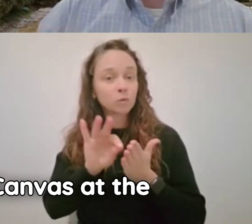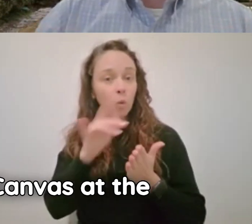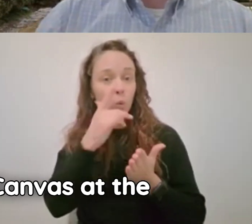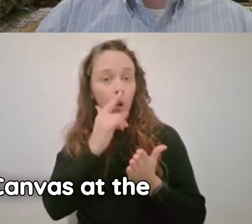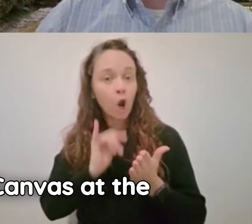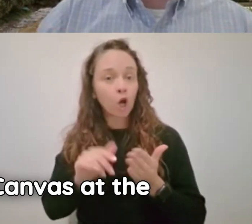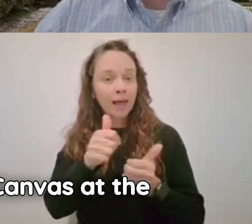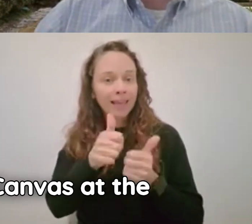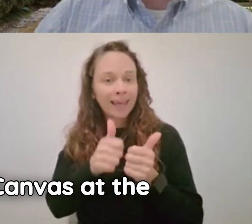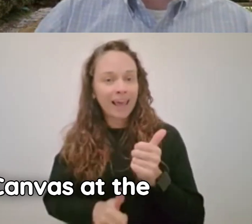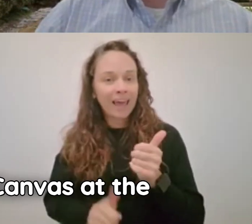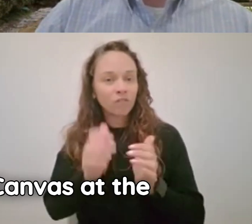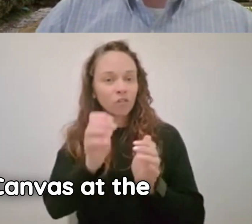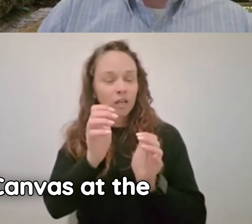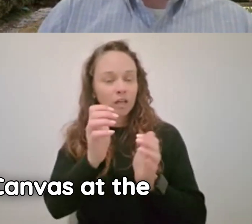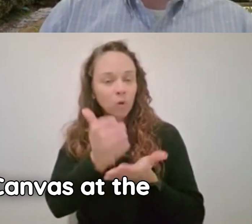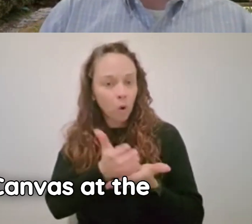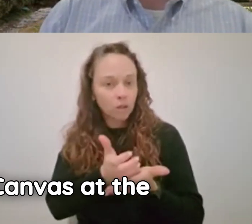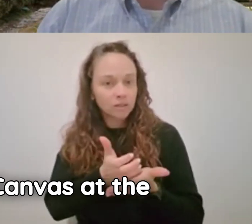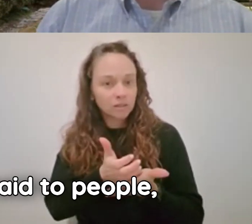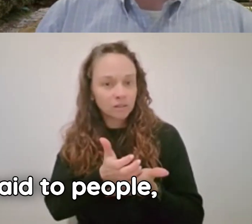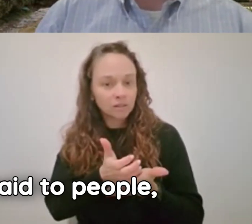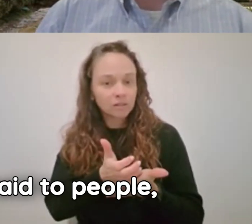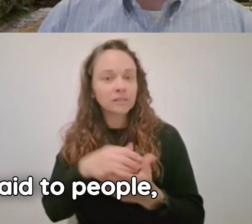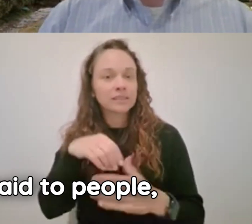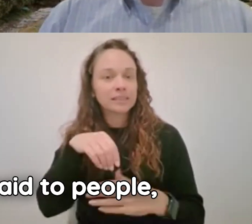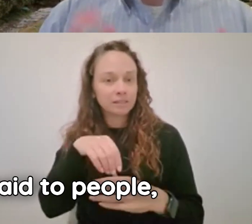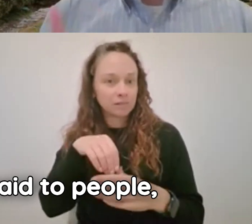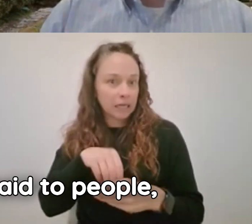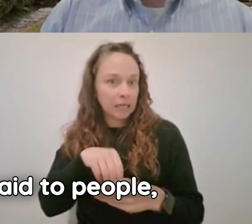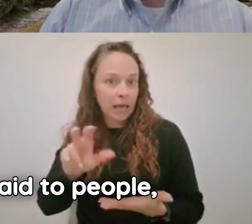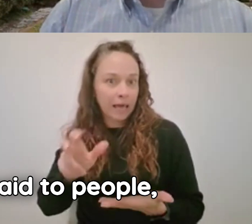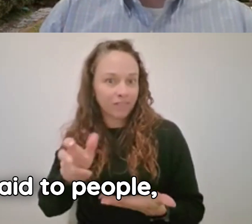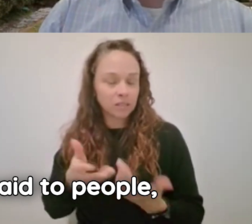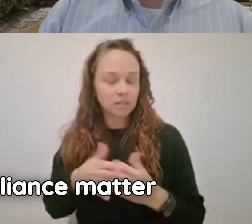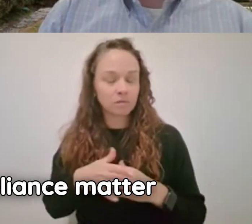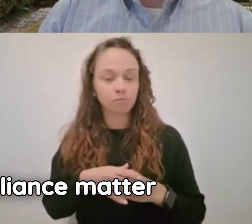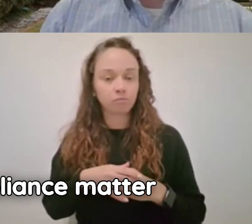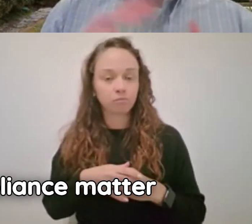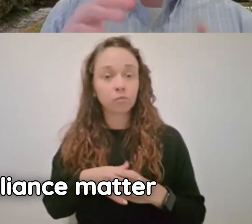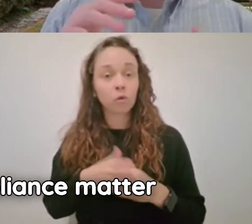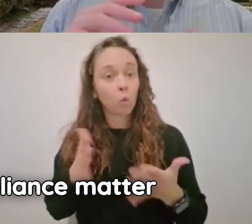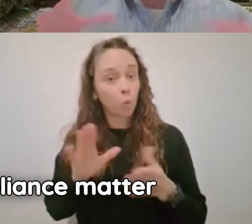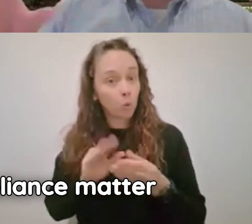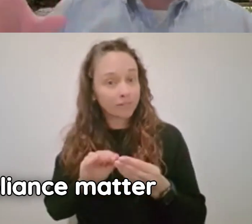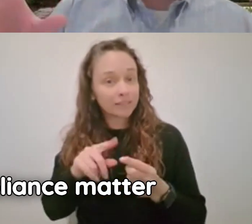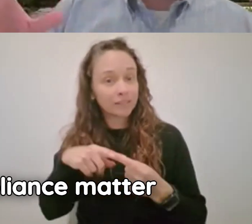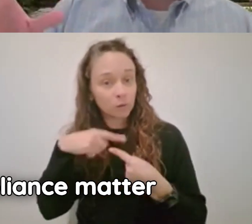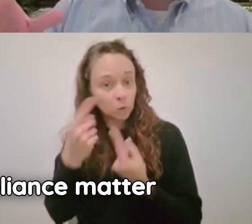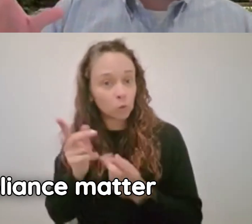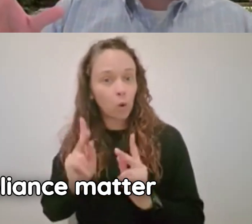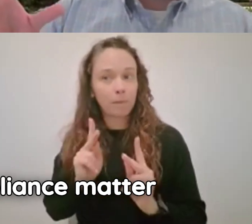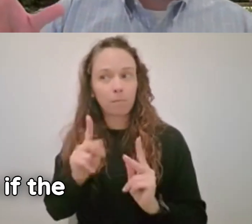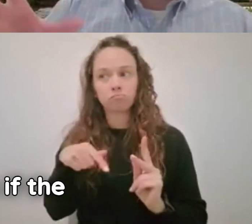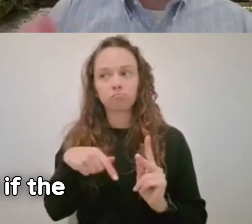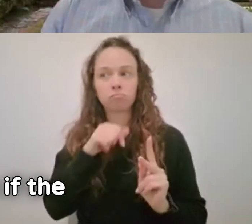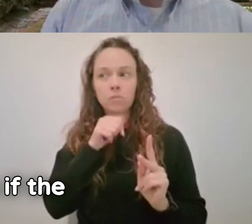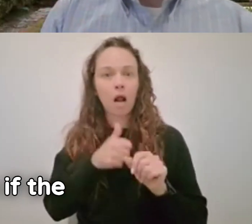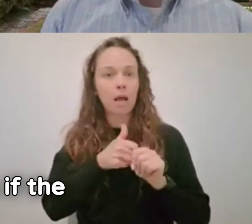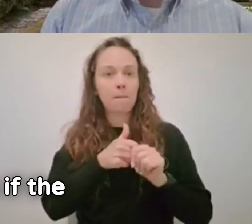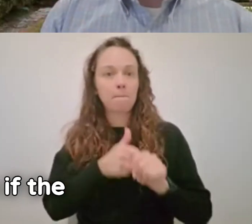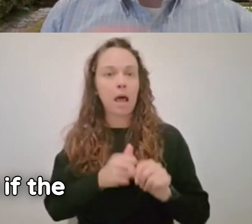in every single course in Canvas at the university. Now, we've said to people, look, this is not a compliance matter